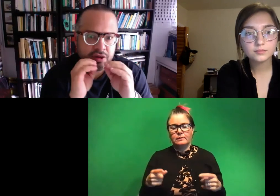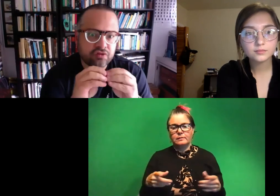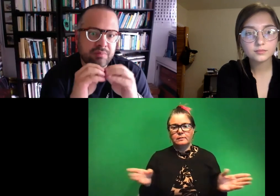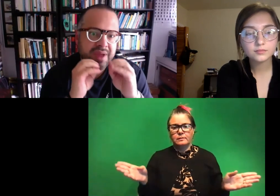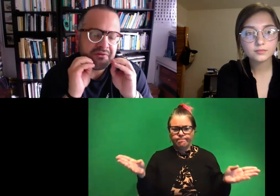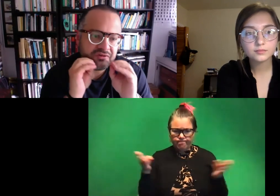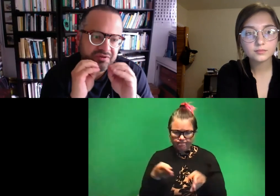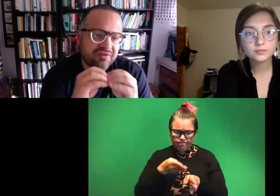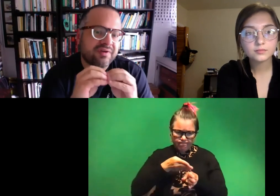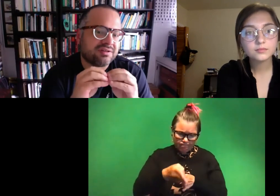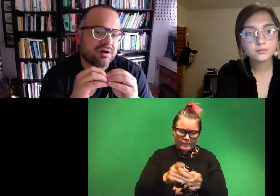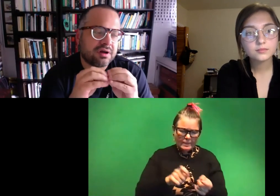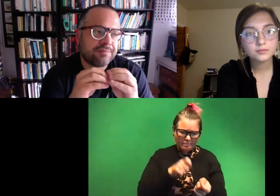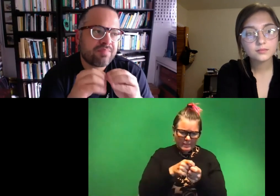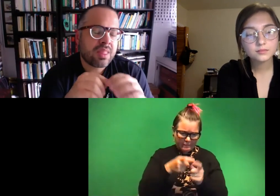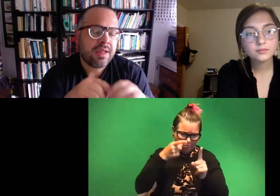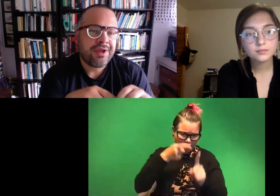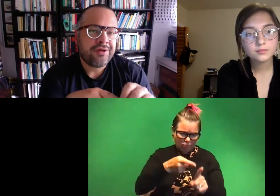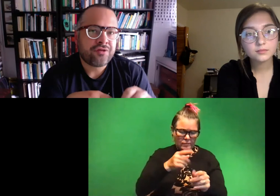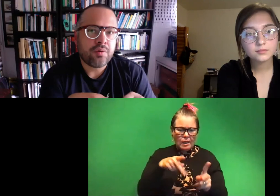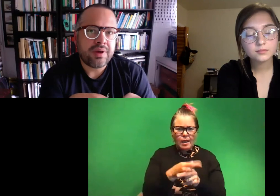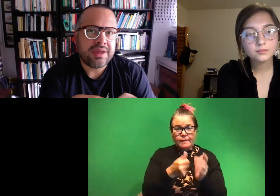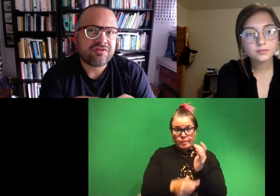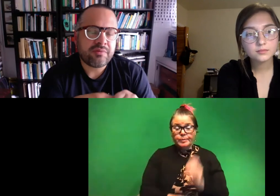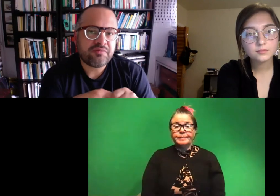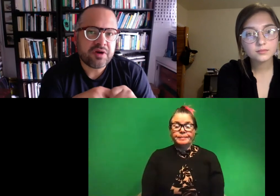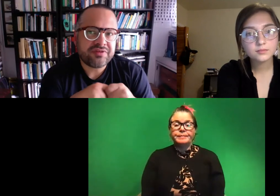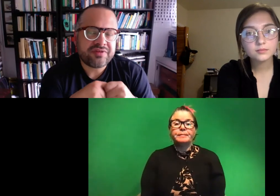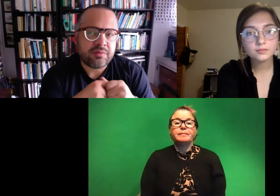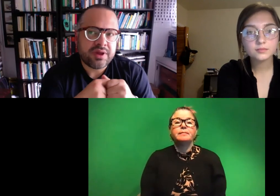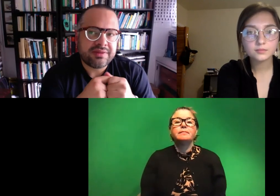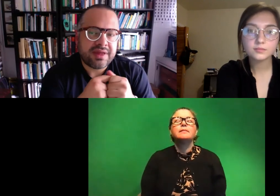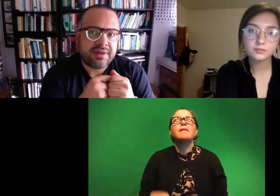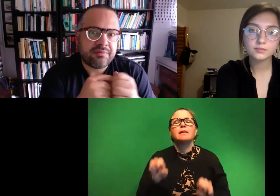they use a very specific dung. So in some experiments